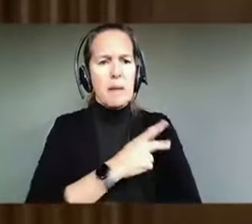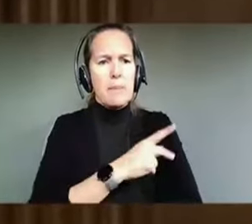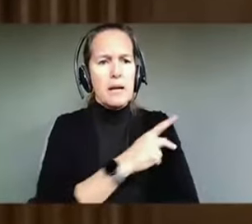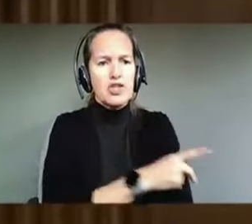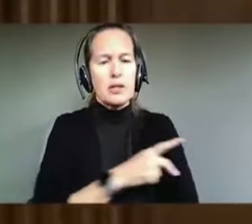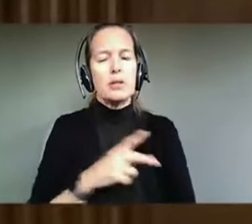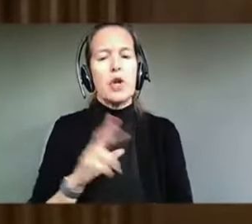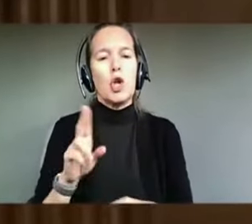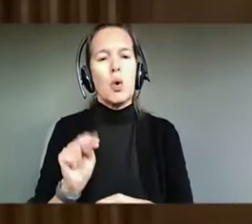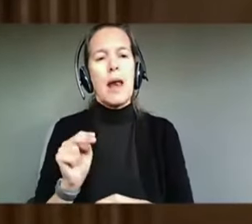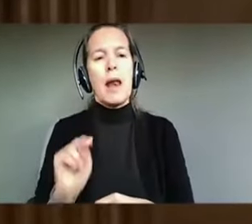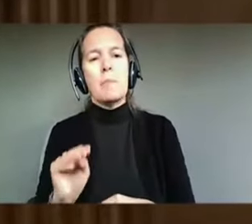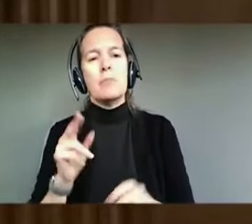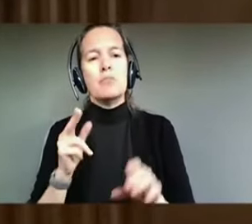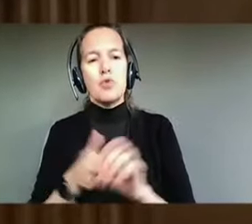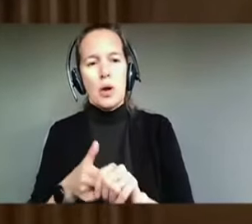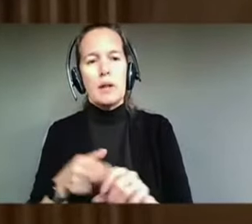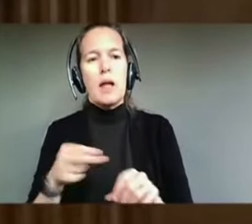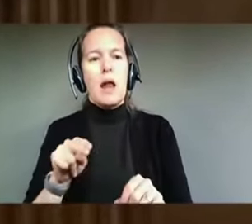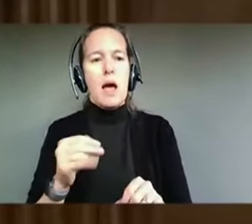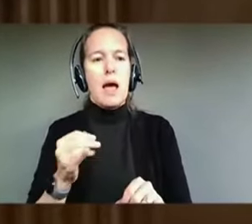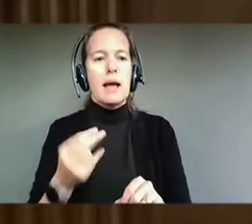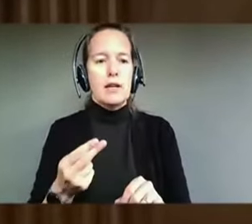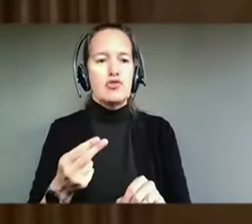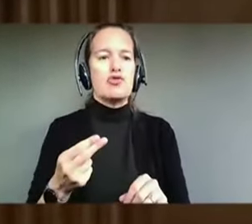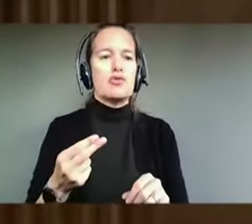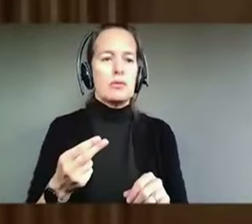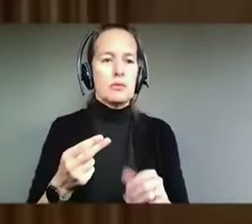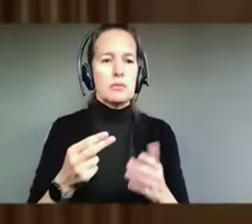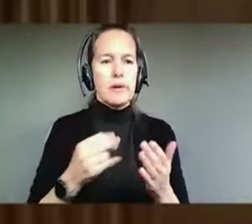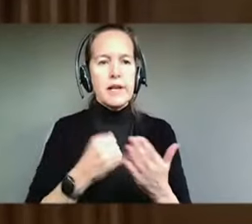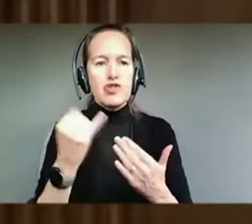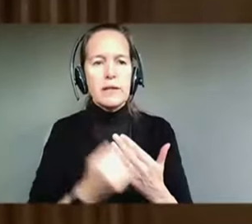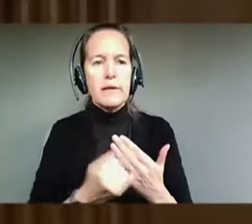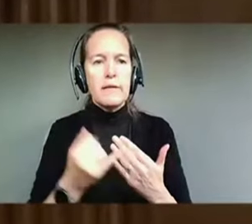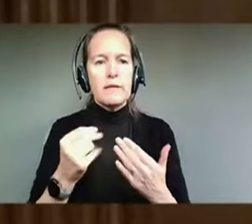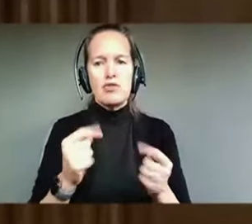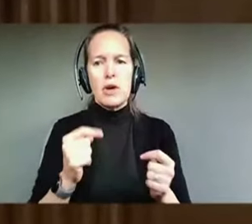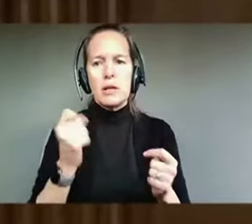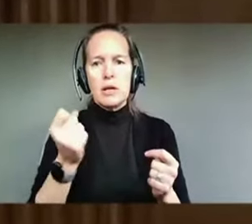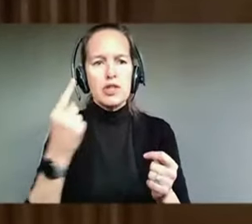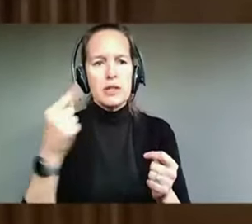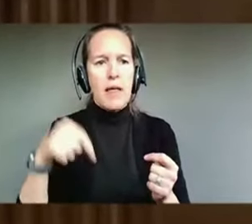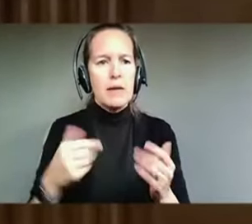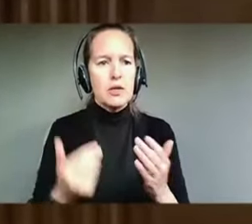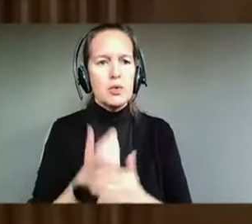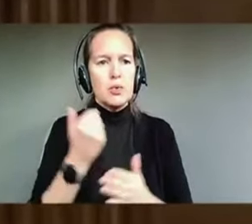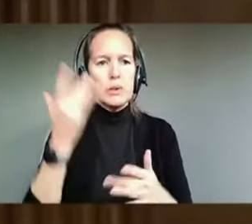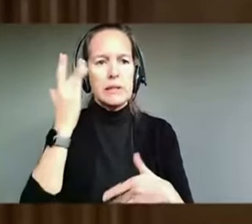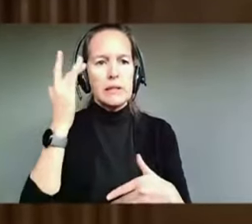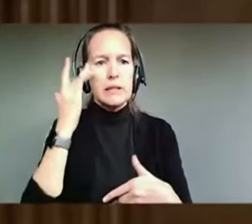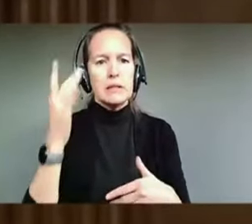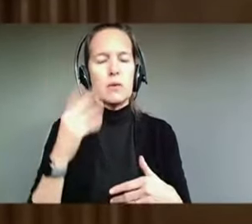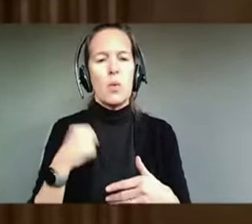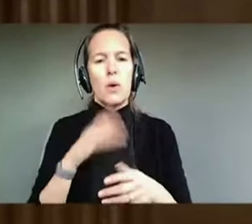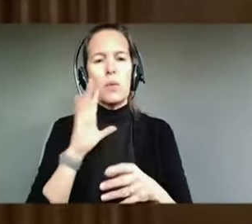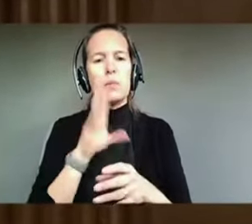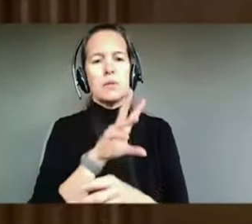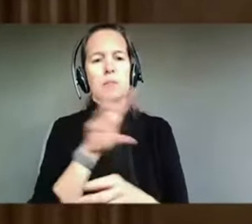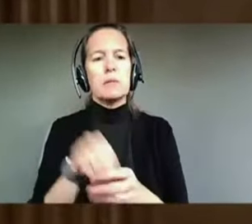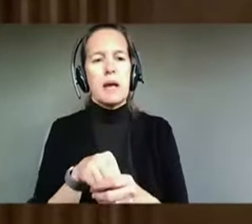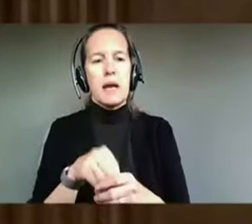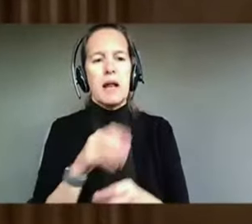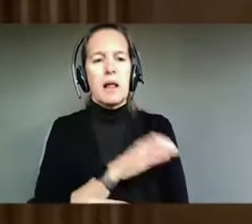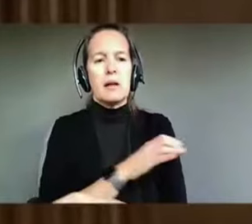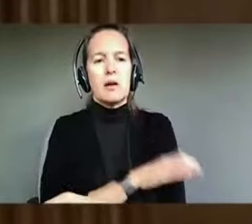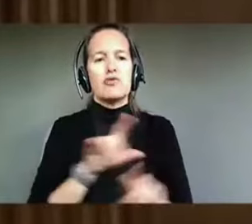the NIH Recover Initiative to help understand this new disease. And we will participate in Recover clinical trials. I